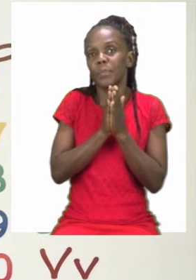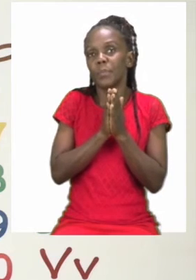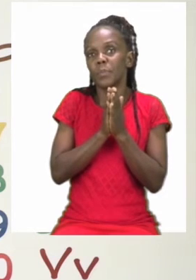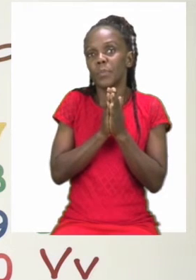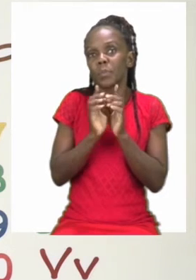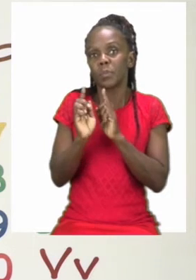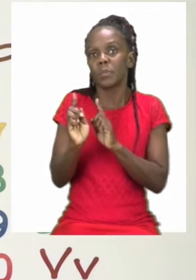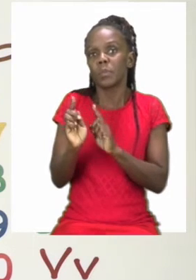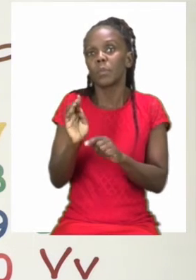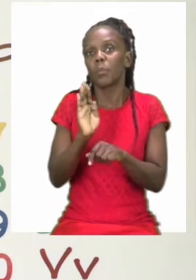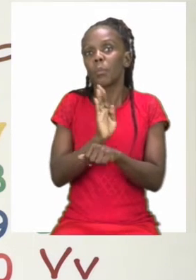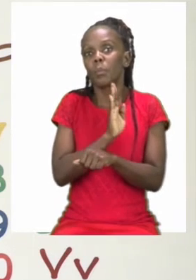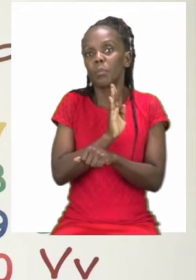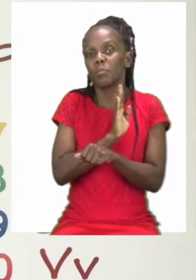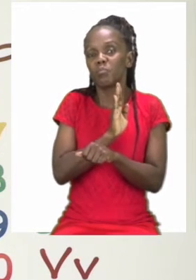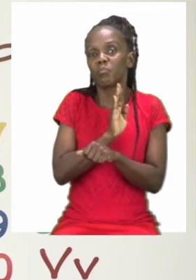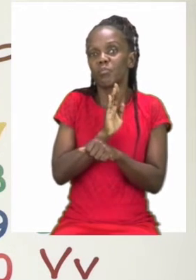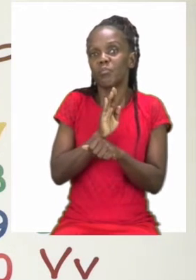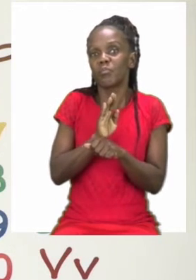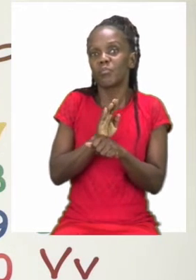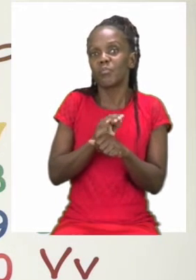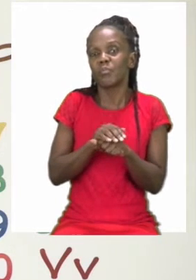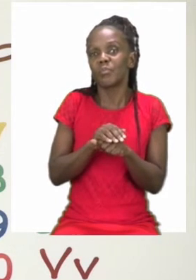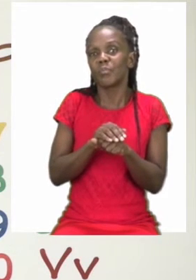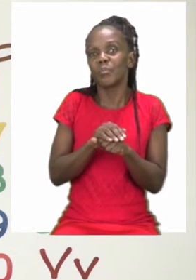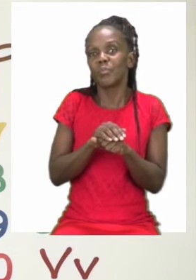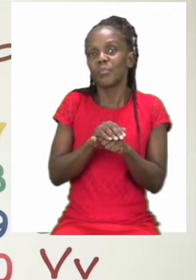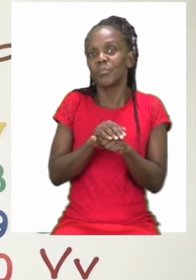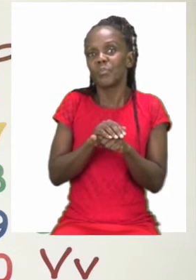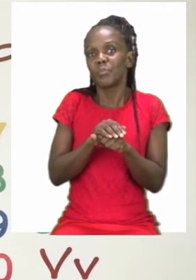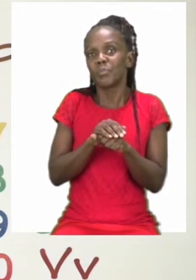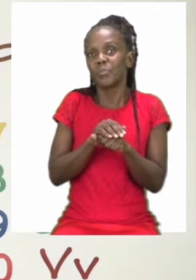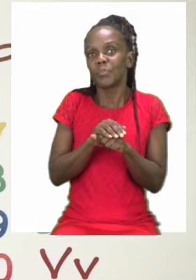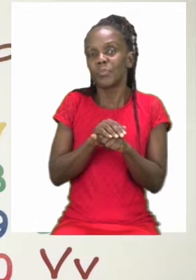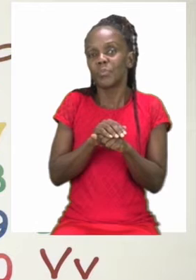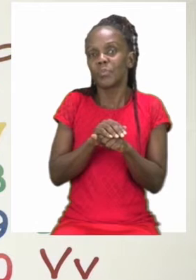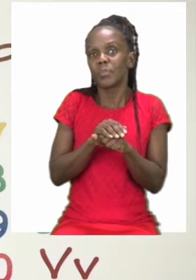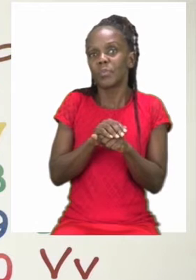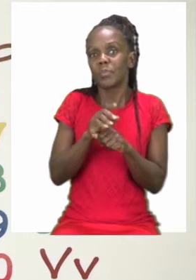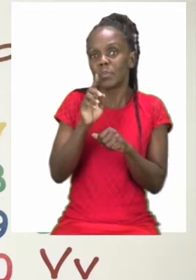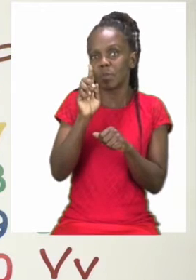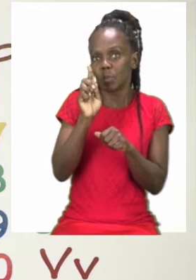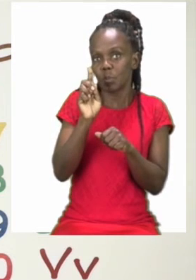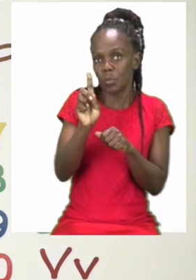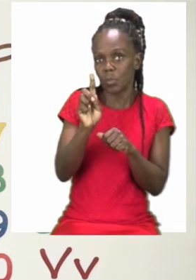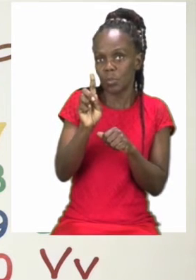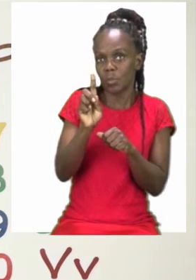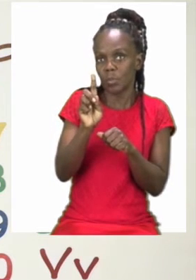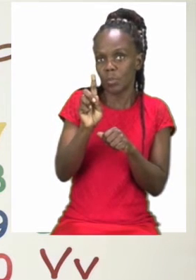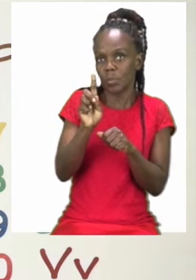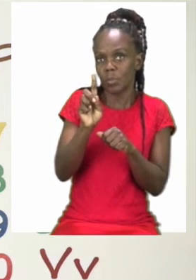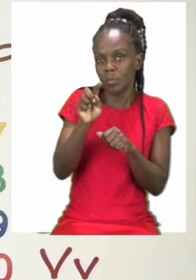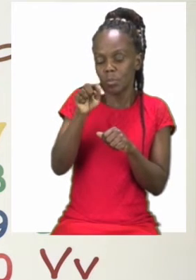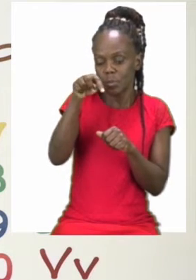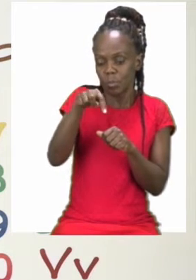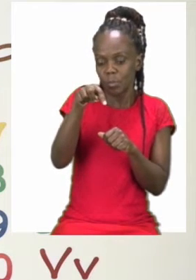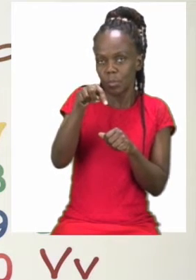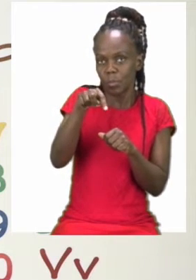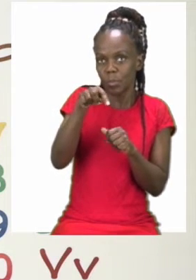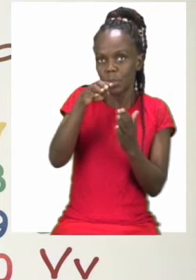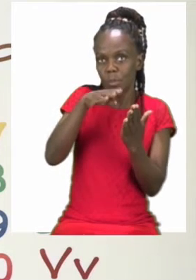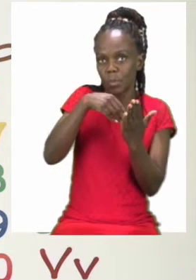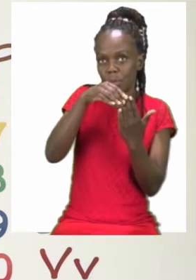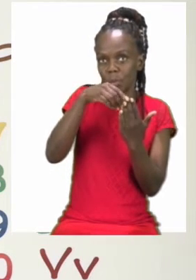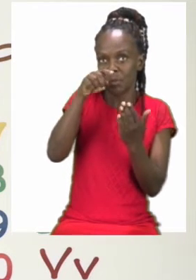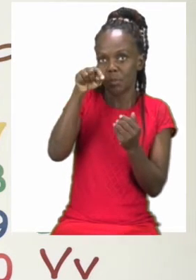to finger paint my body. So you take your finger and then you dip it in a bit